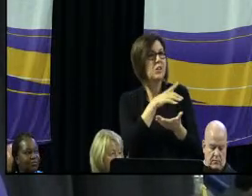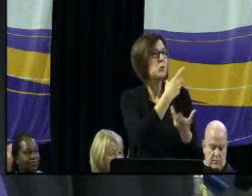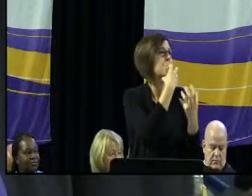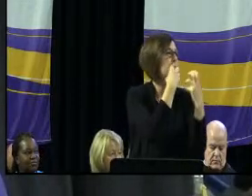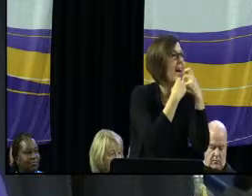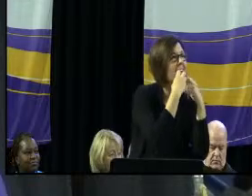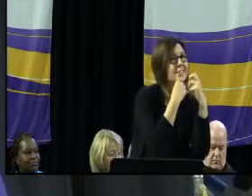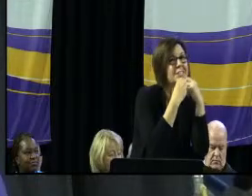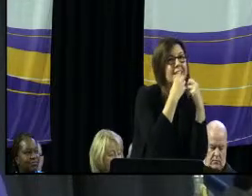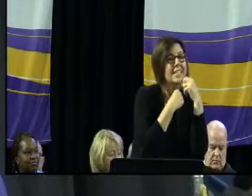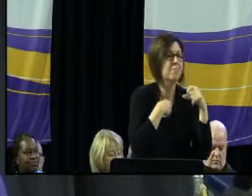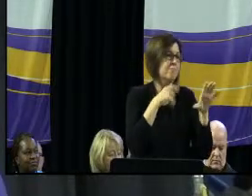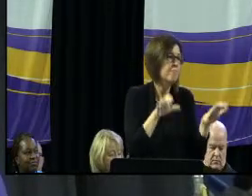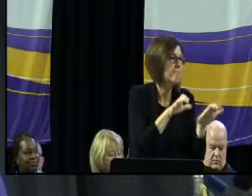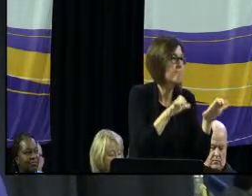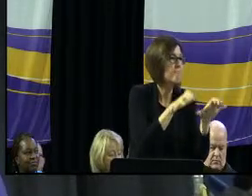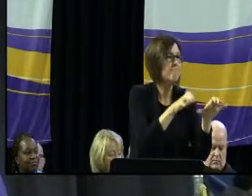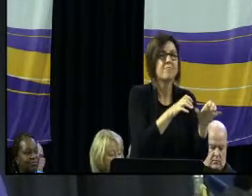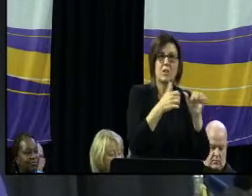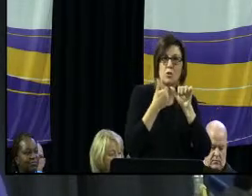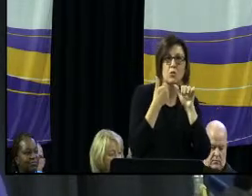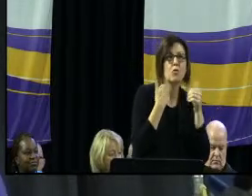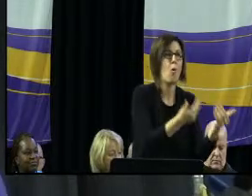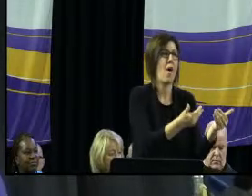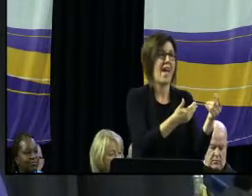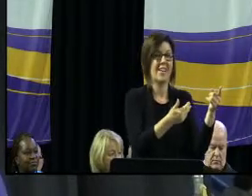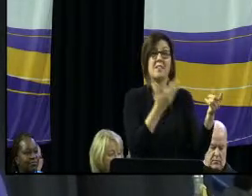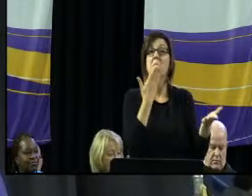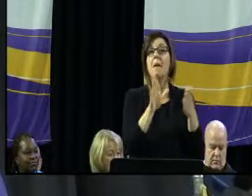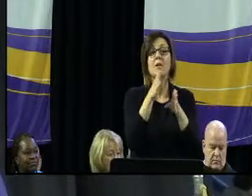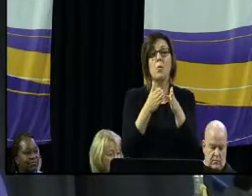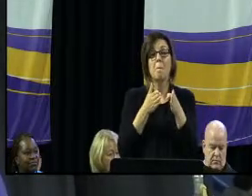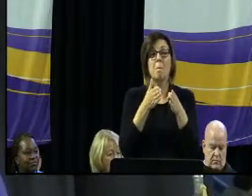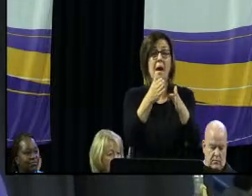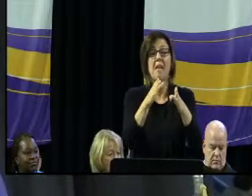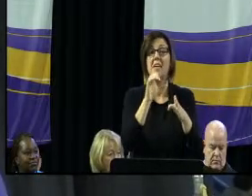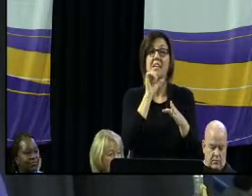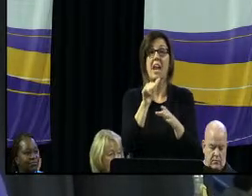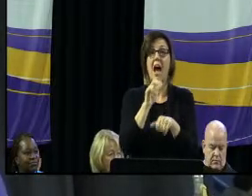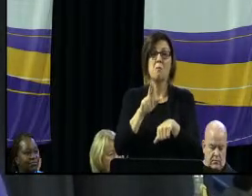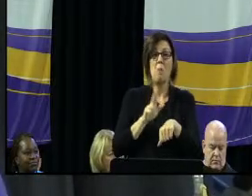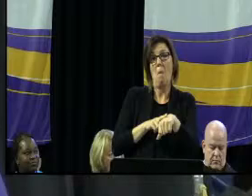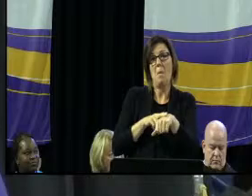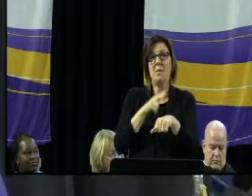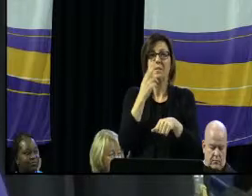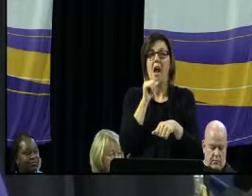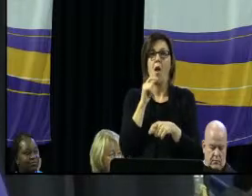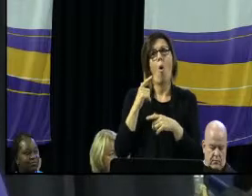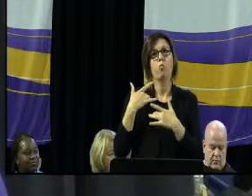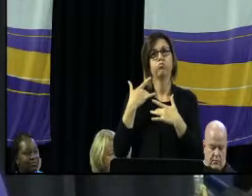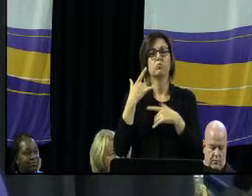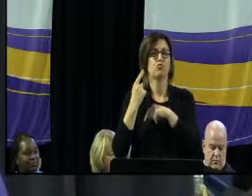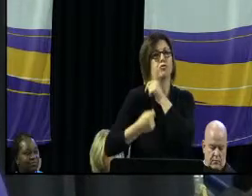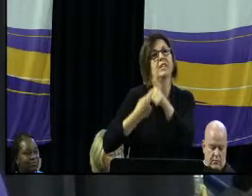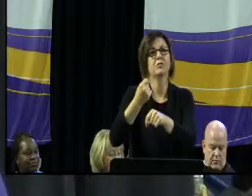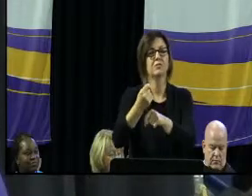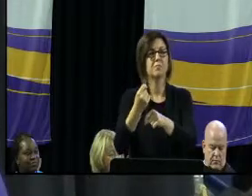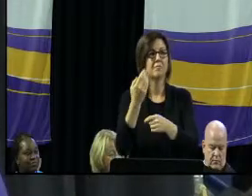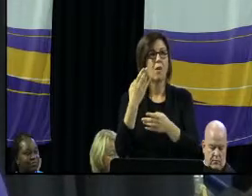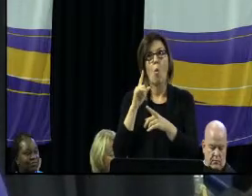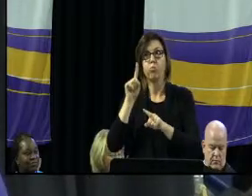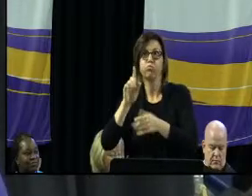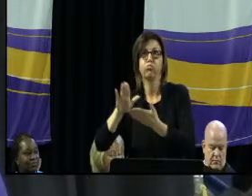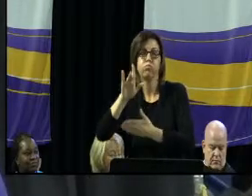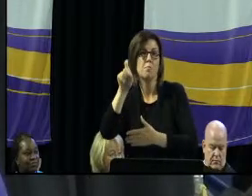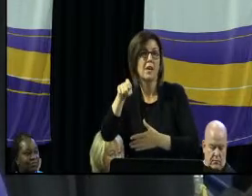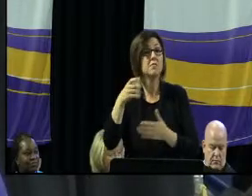from following your passion just because it may require an unorthodox path. My passion certainly does. Whether you continue your